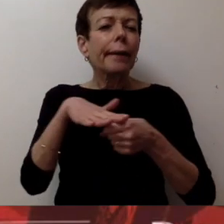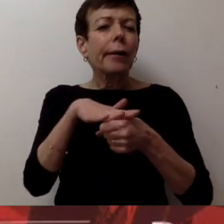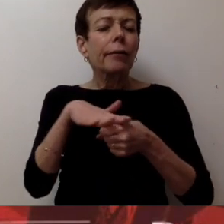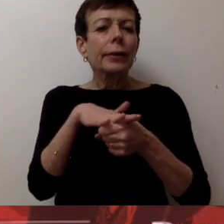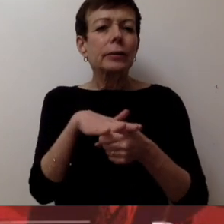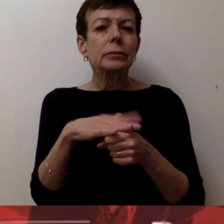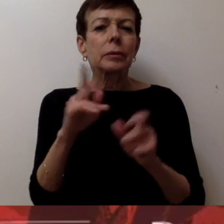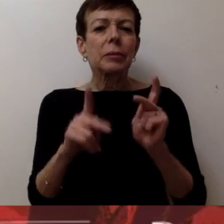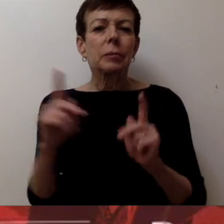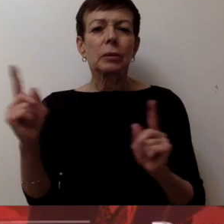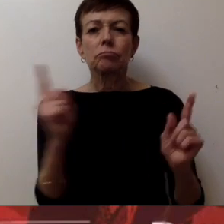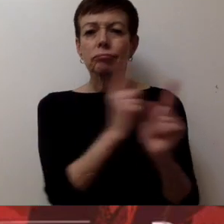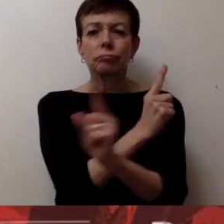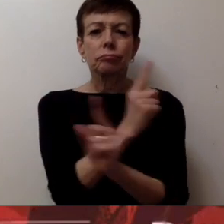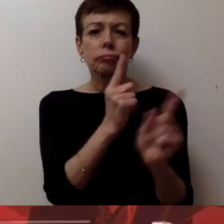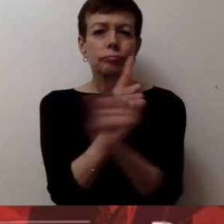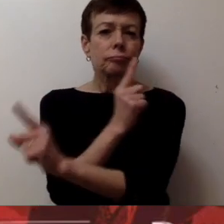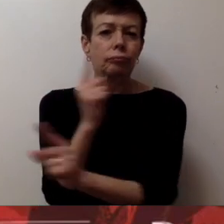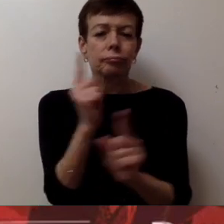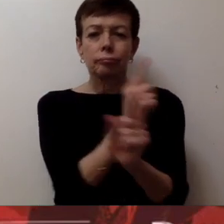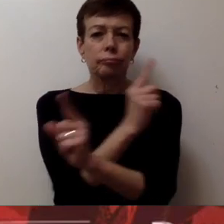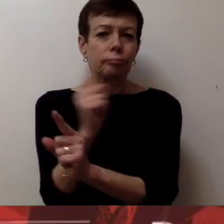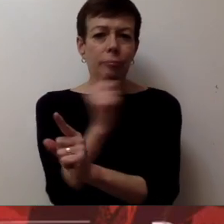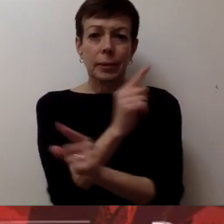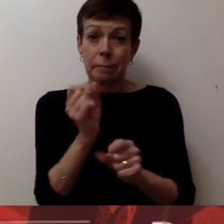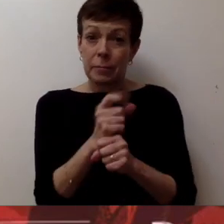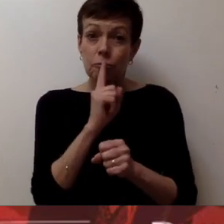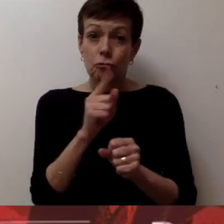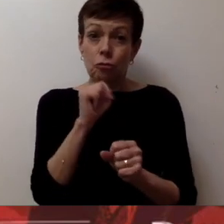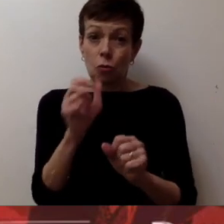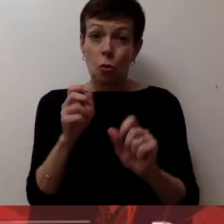where pedestrians are present to ensure that we do not